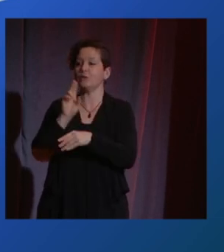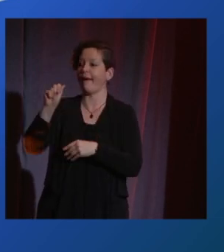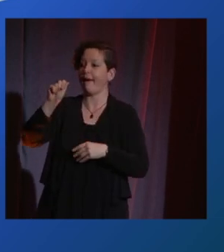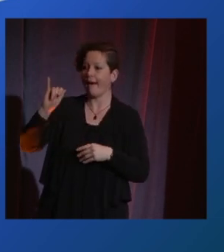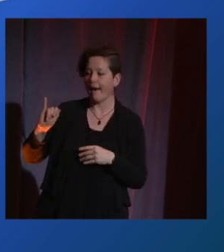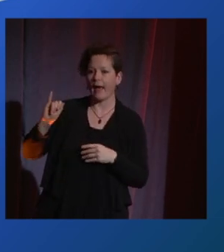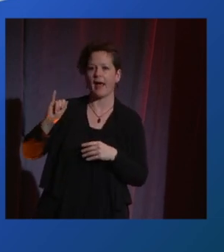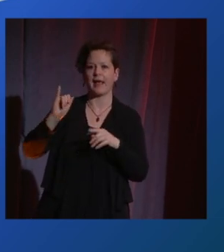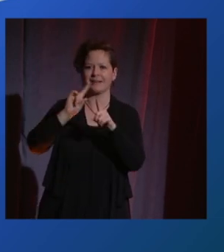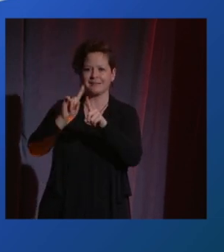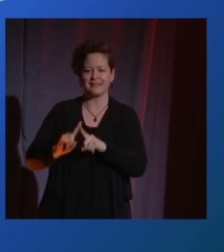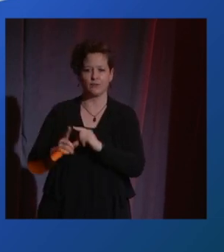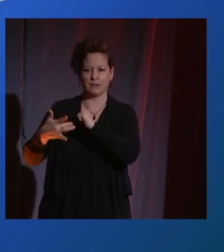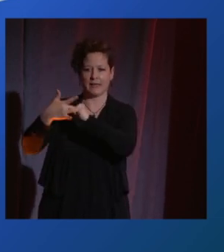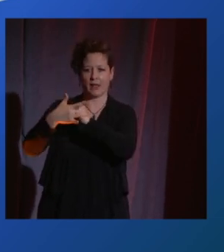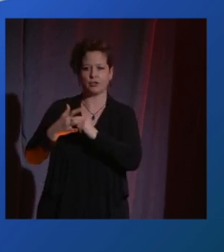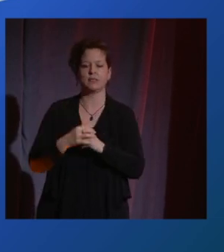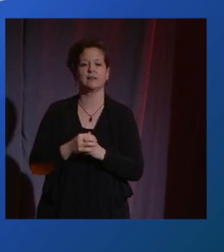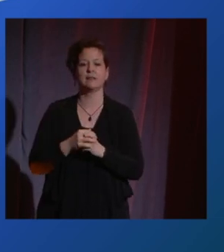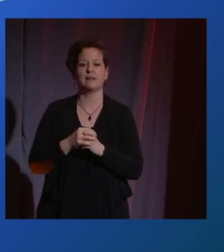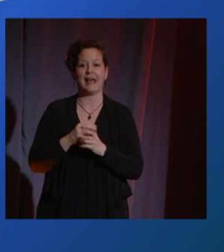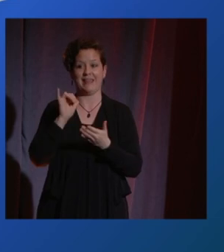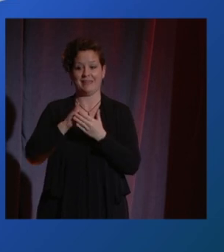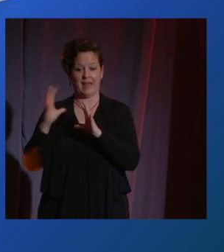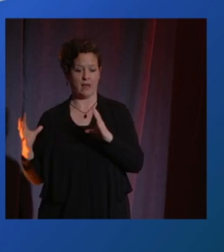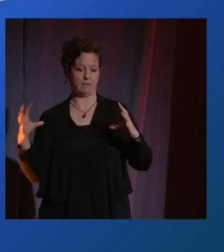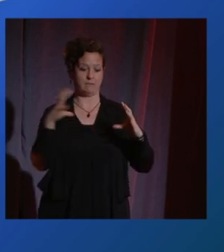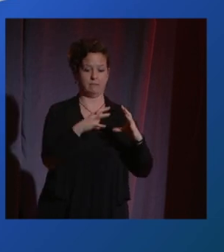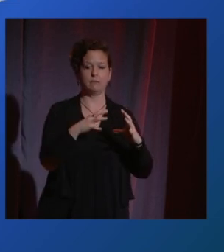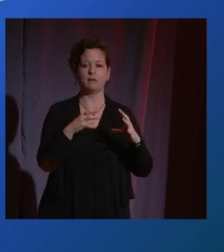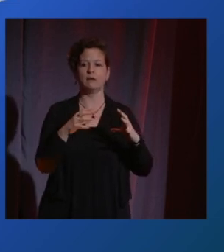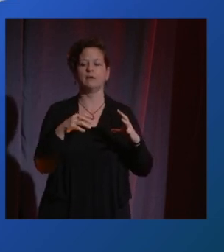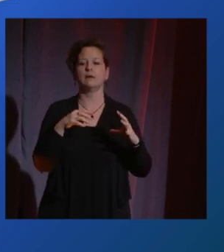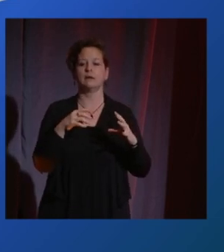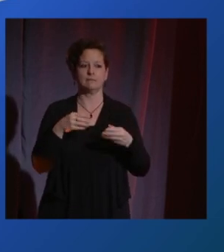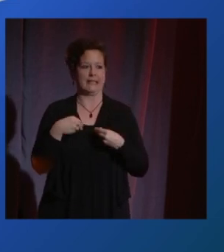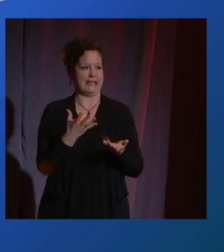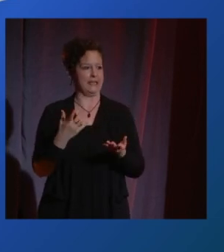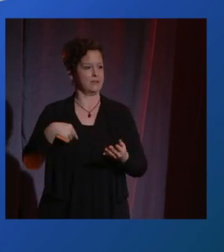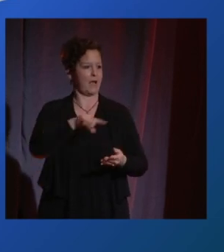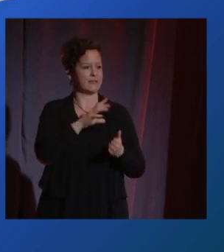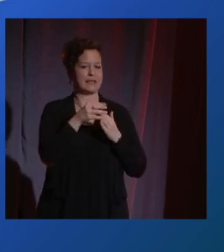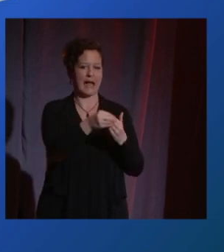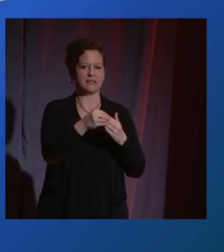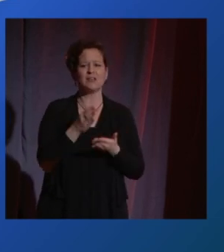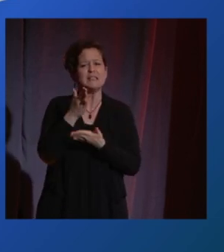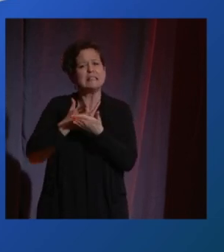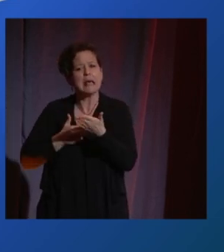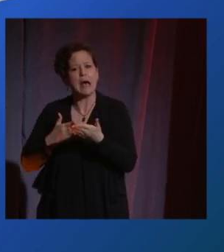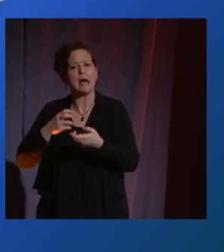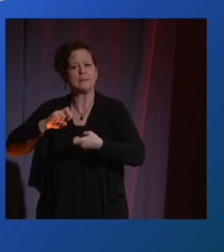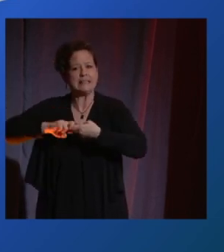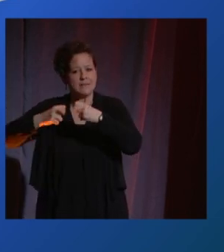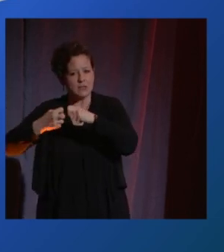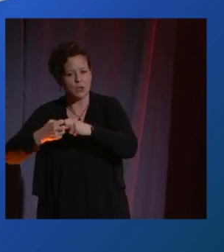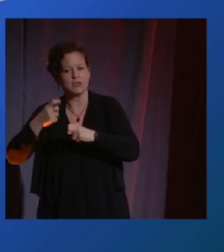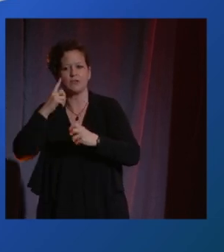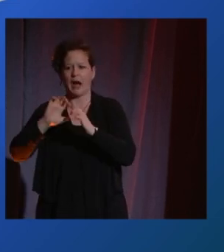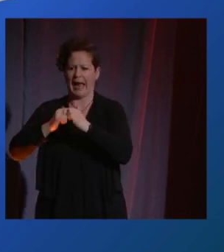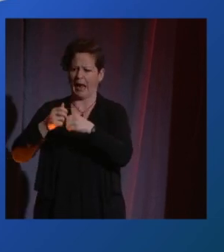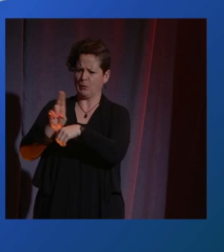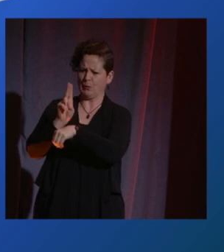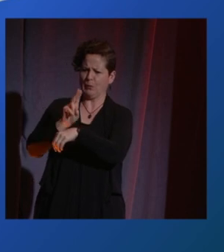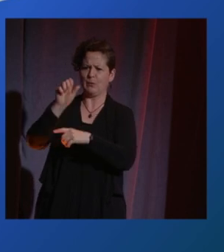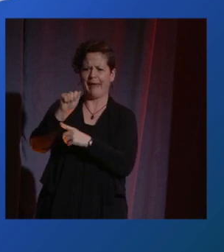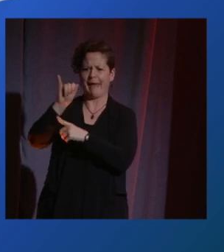humans guidance I mean there's still trouble and we can talk about that in a few minutes of how you apply that in a